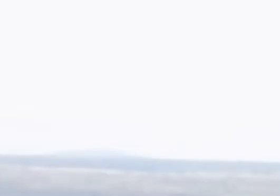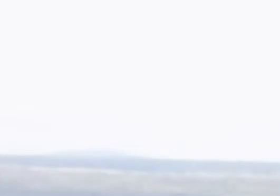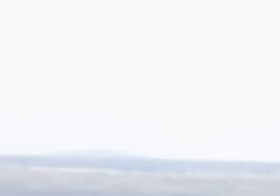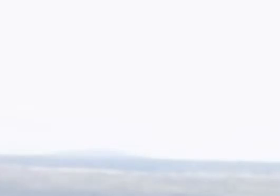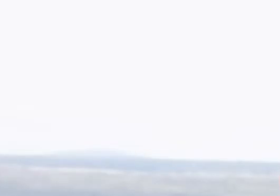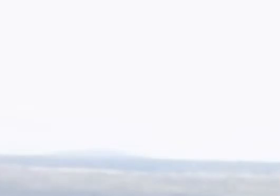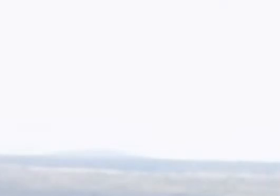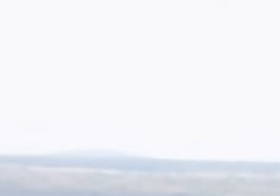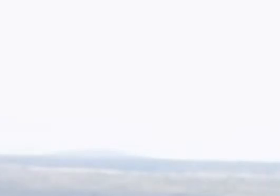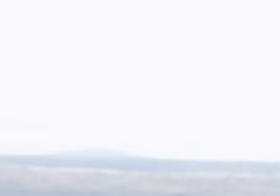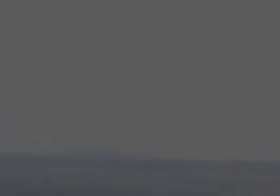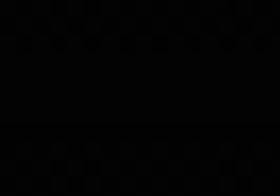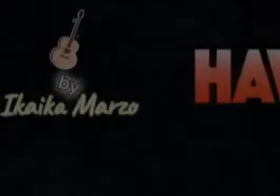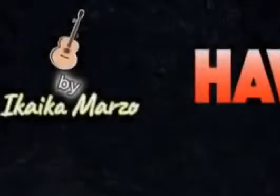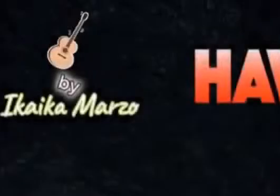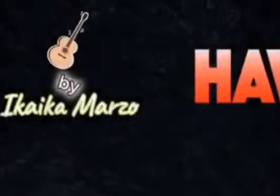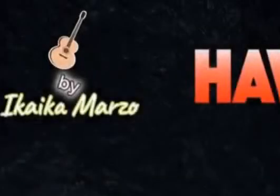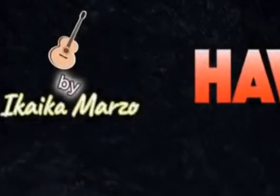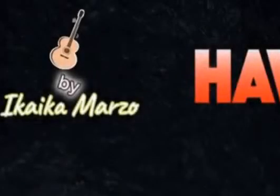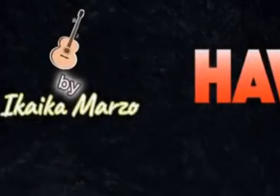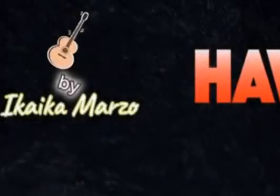major eruption, which was 2018.